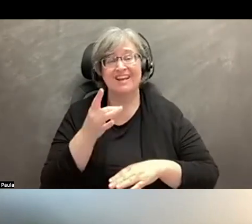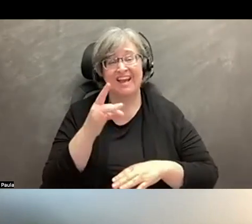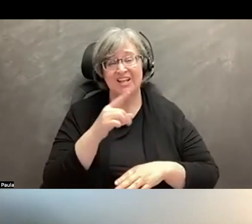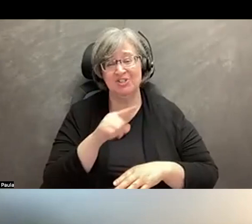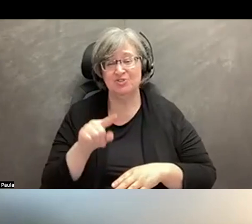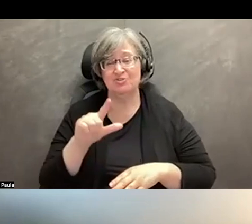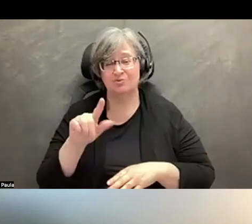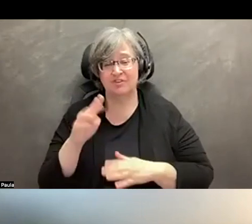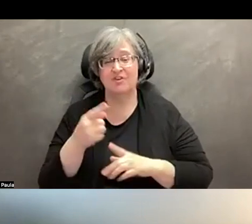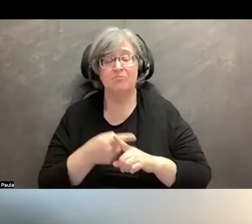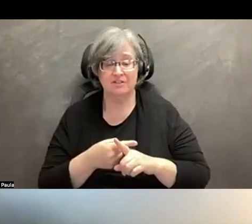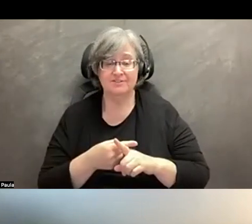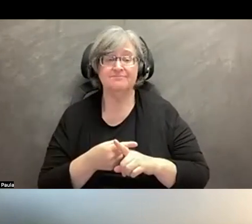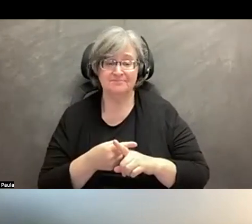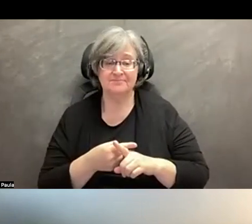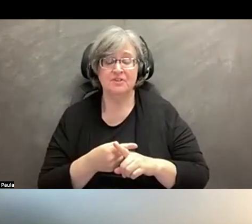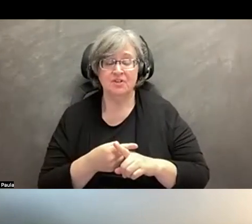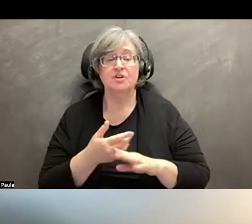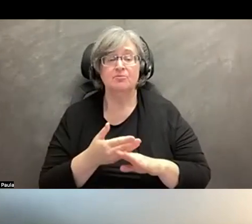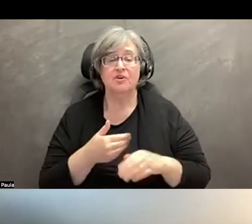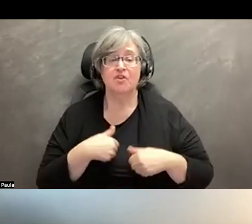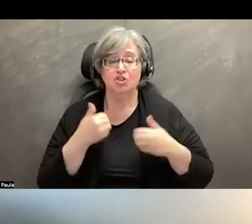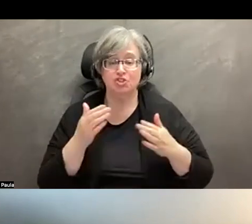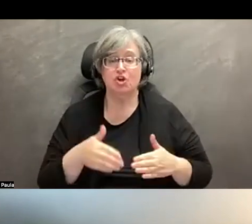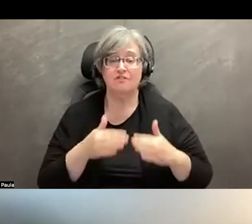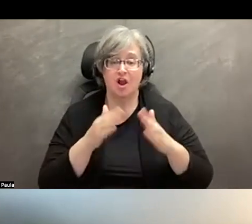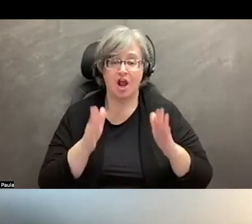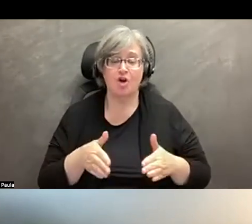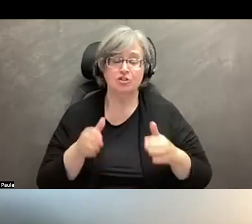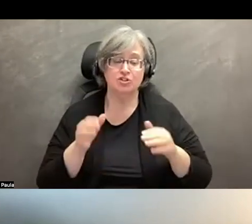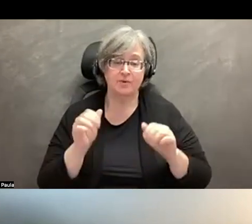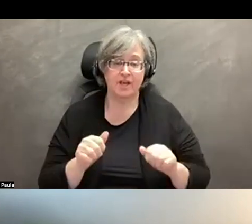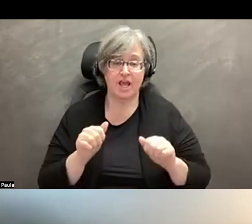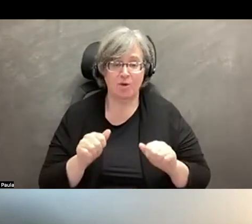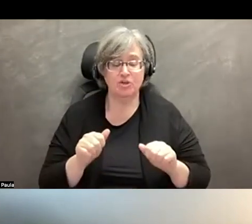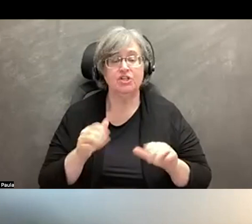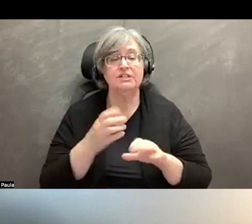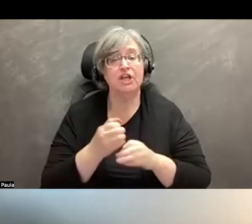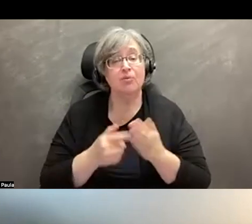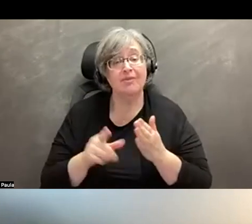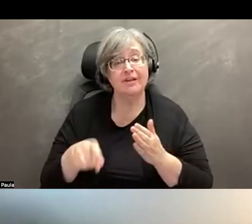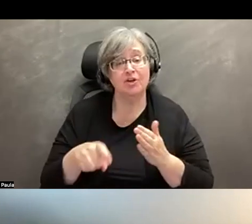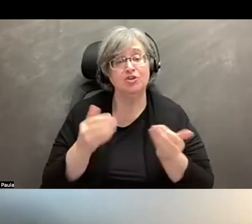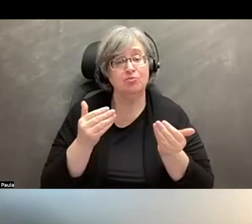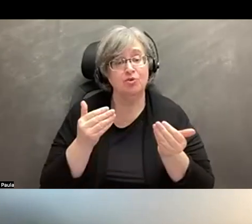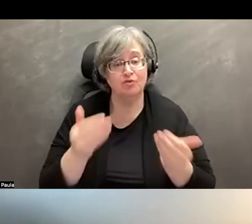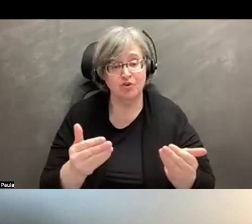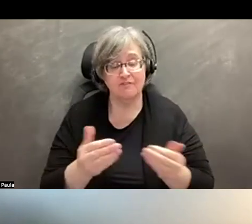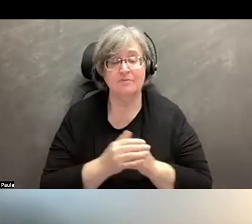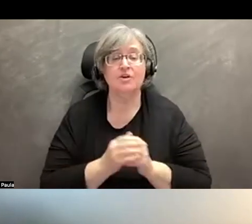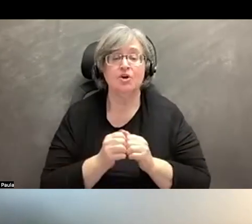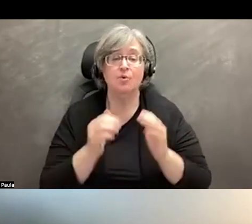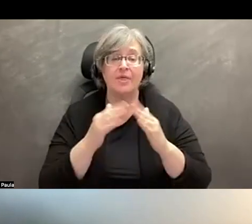24-month time frame, before the survivor household was able to build the things they needed to move forward with that